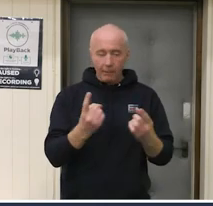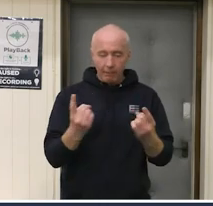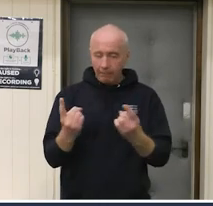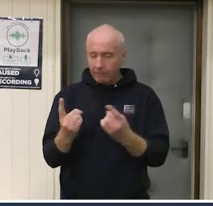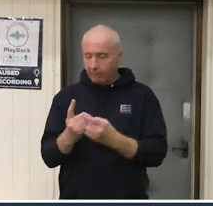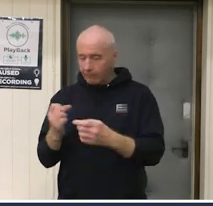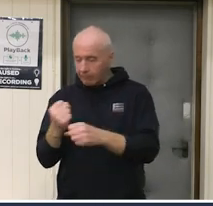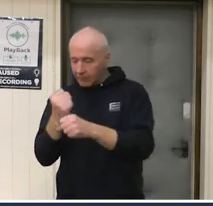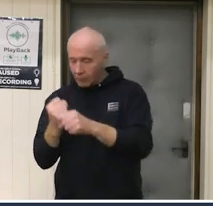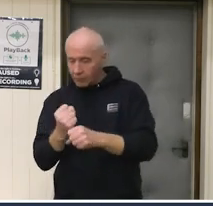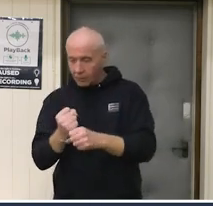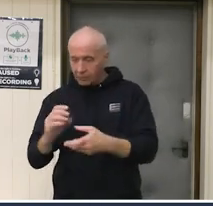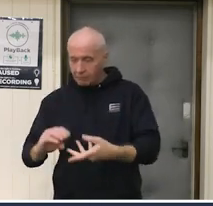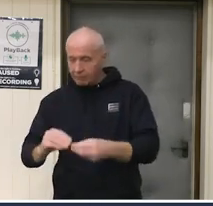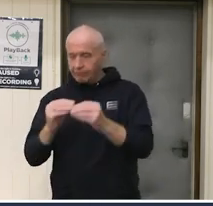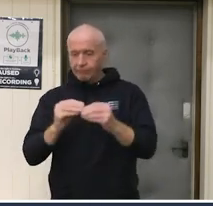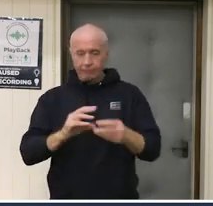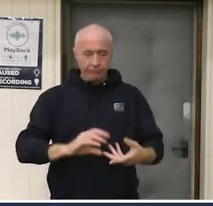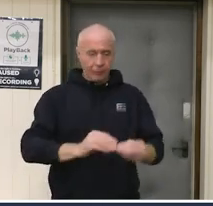Do you want a job?